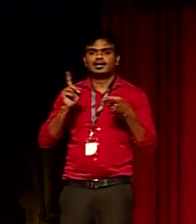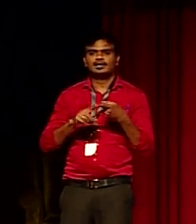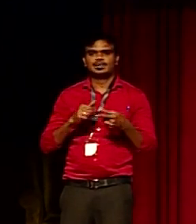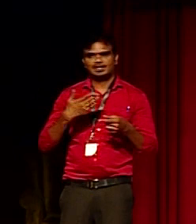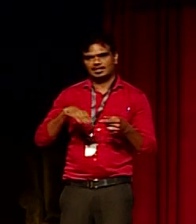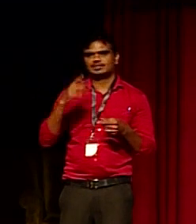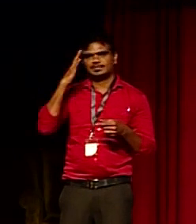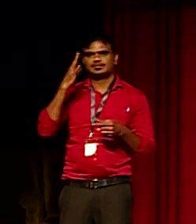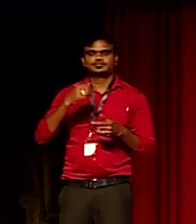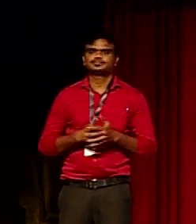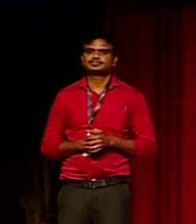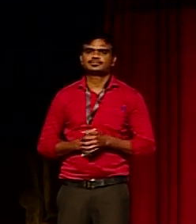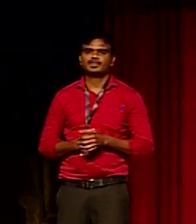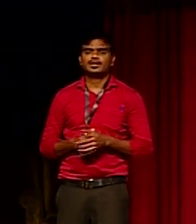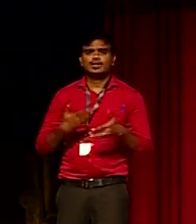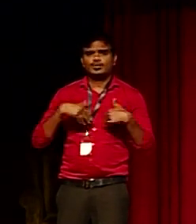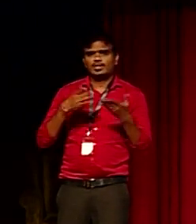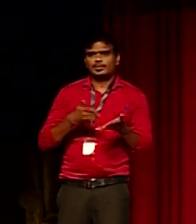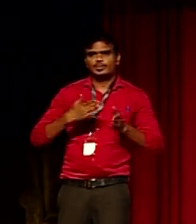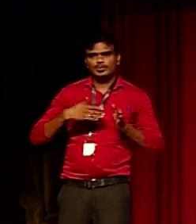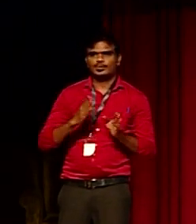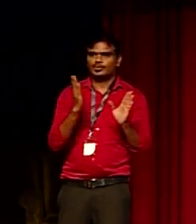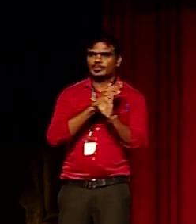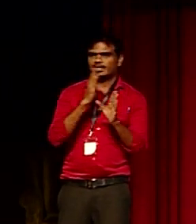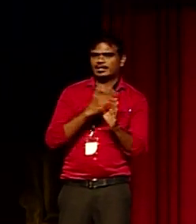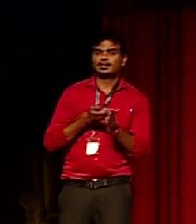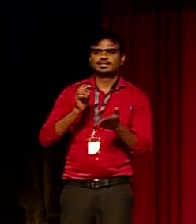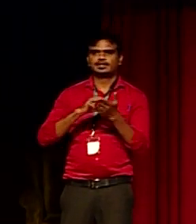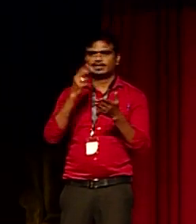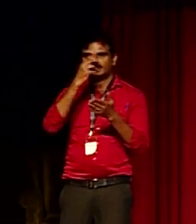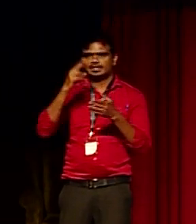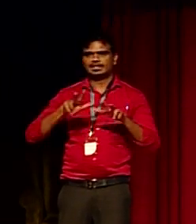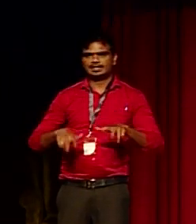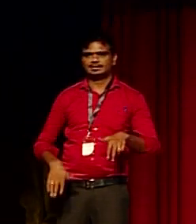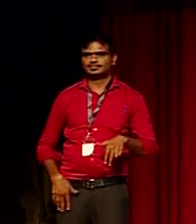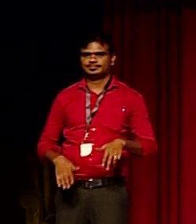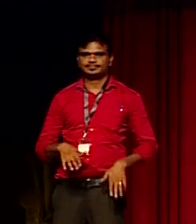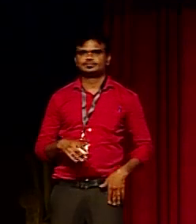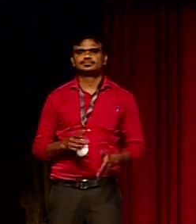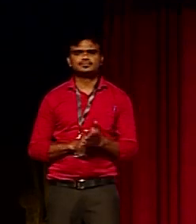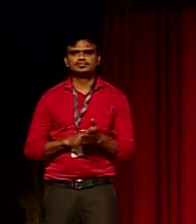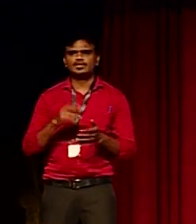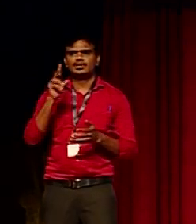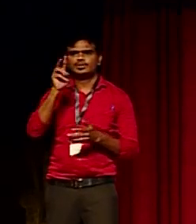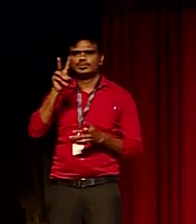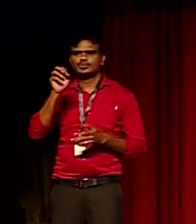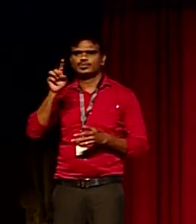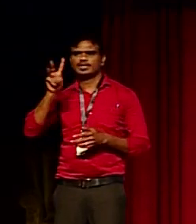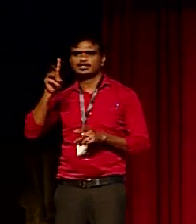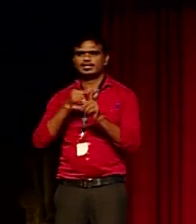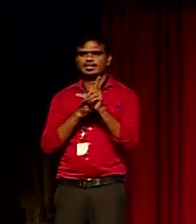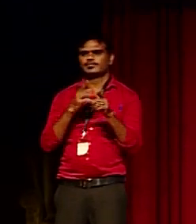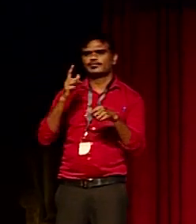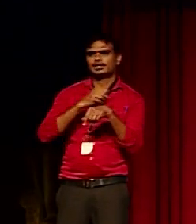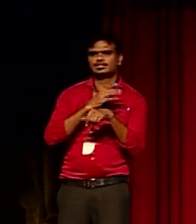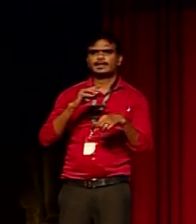didn't accept it. So we had to go back and redesign the knee. In 2013, we were very fortunate